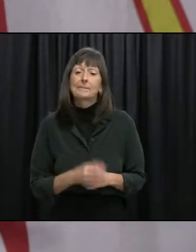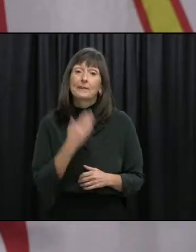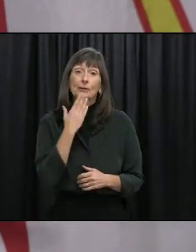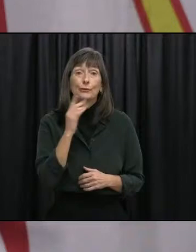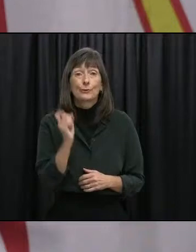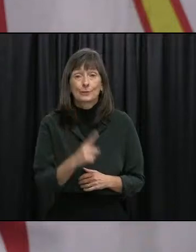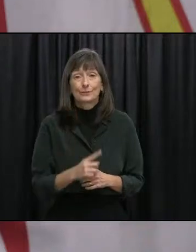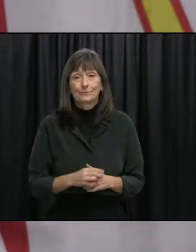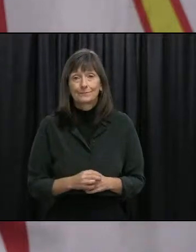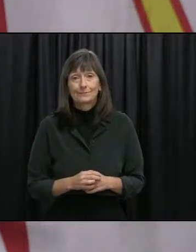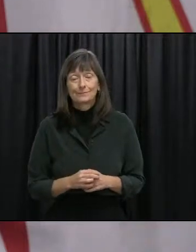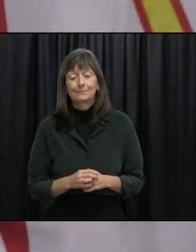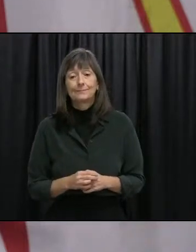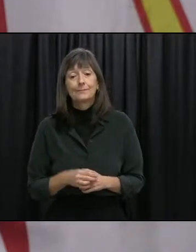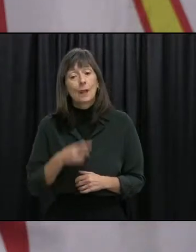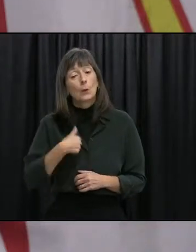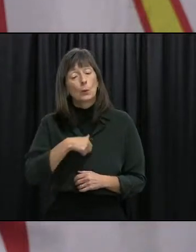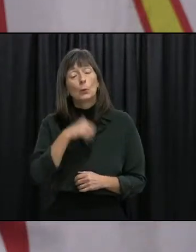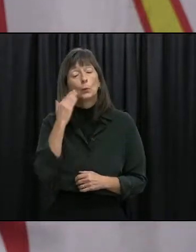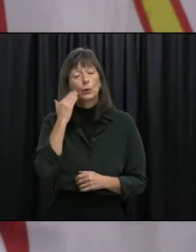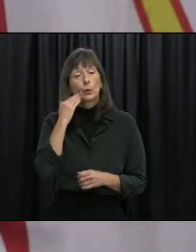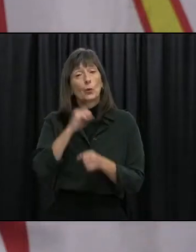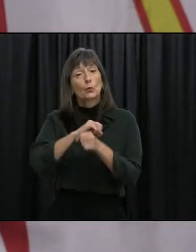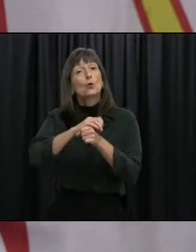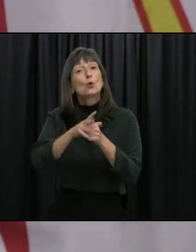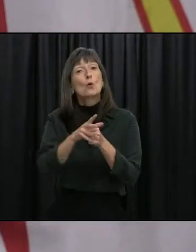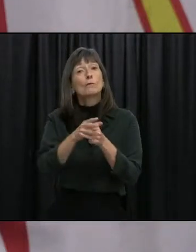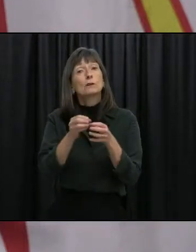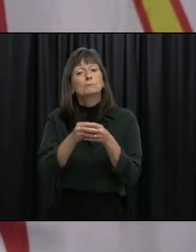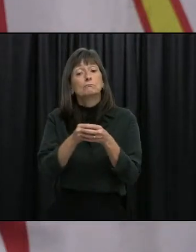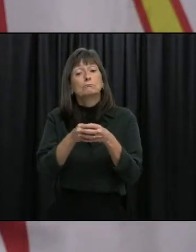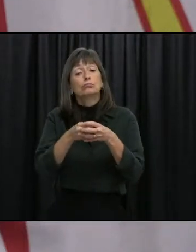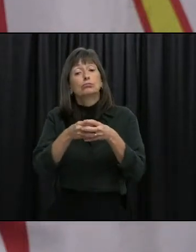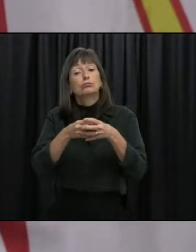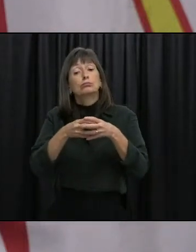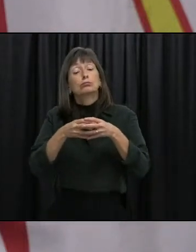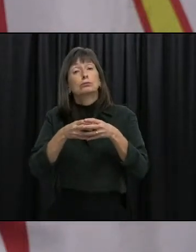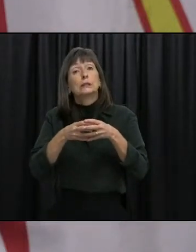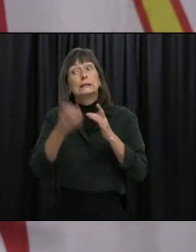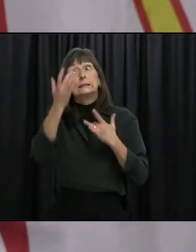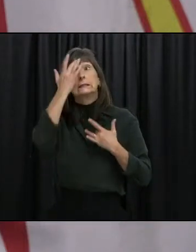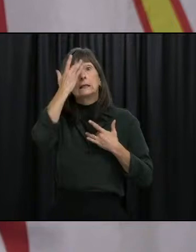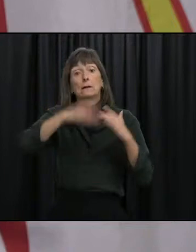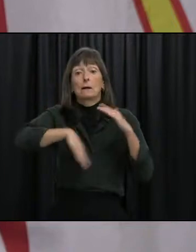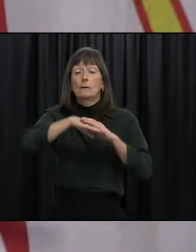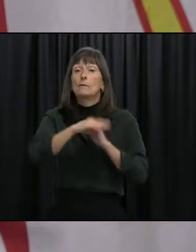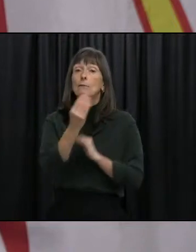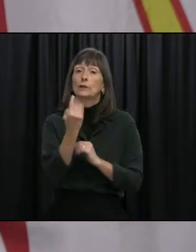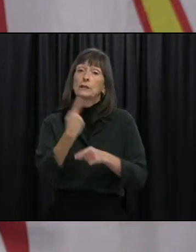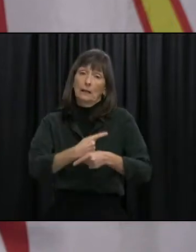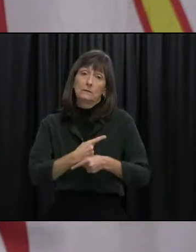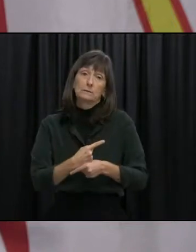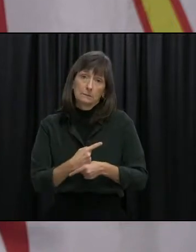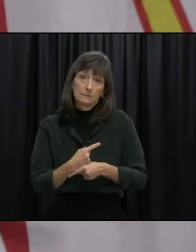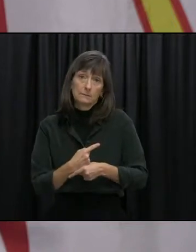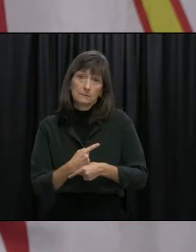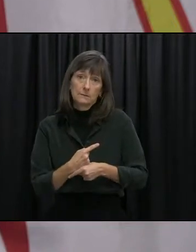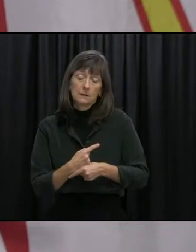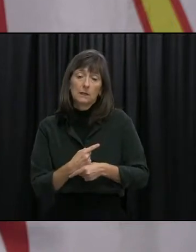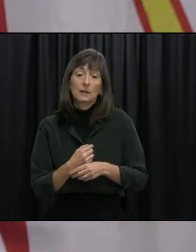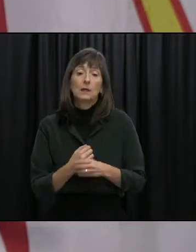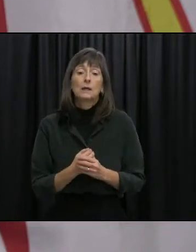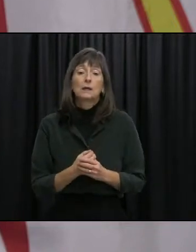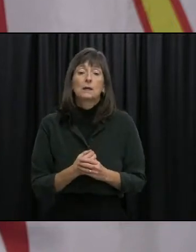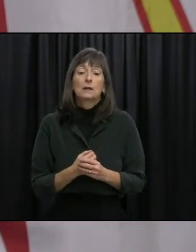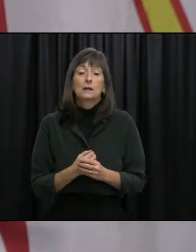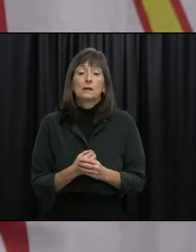time, we do know that the incubation period of this virus is 14 days, up to 14 days. The more